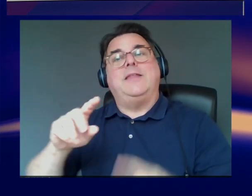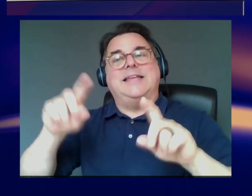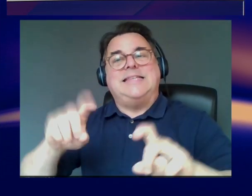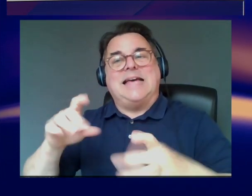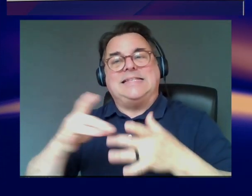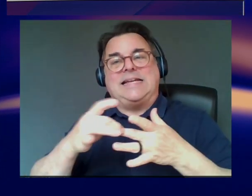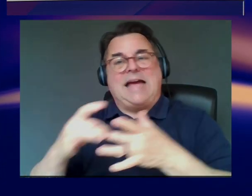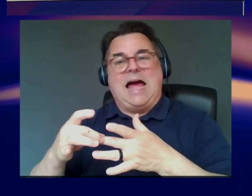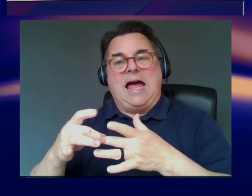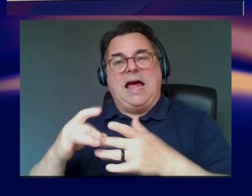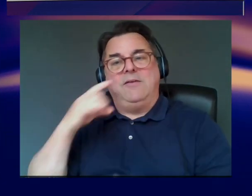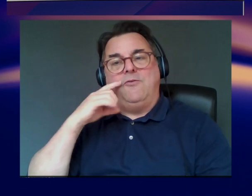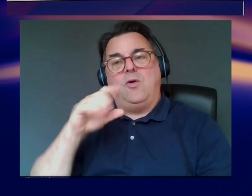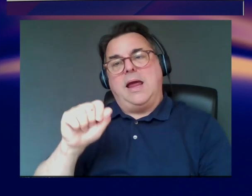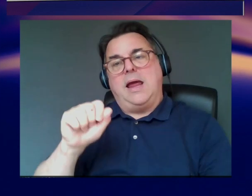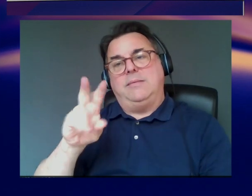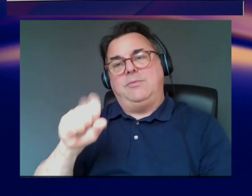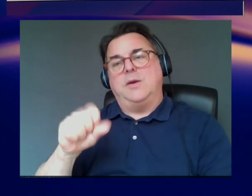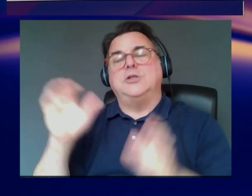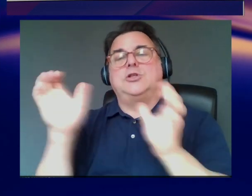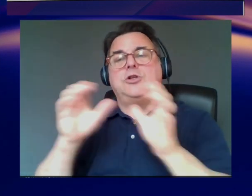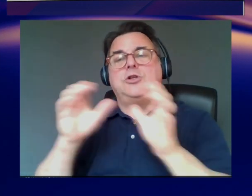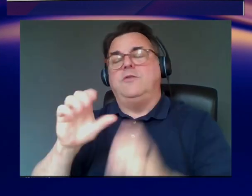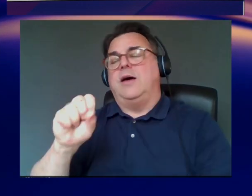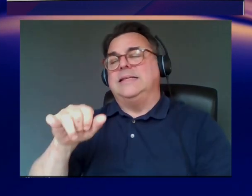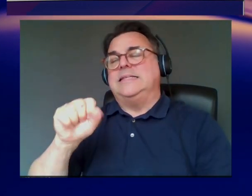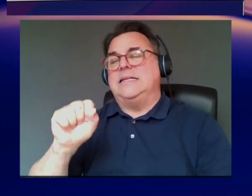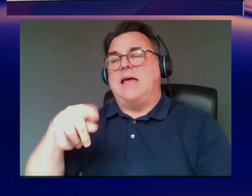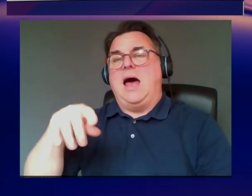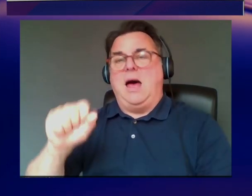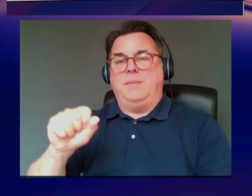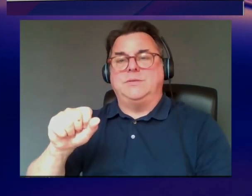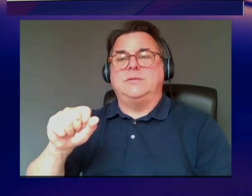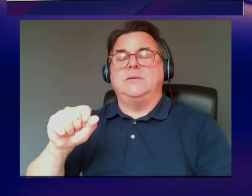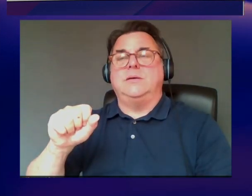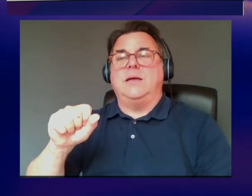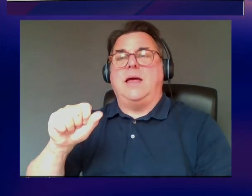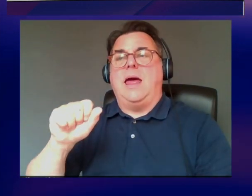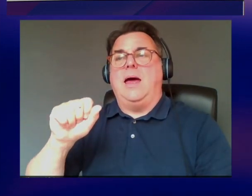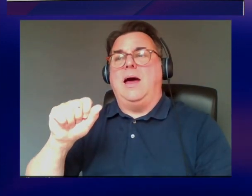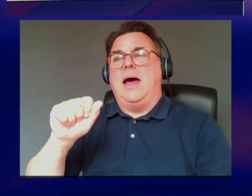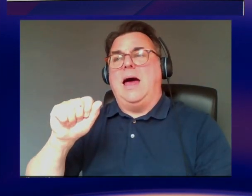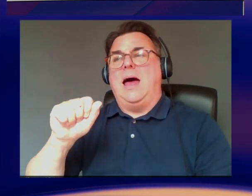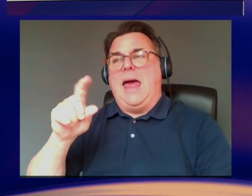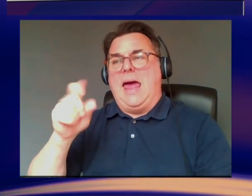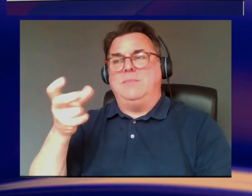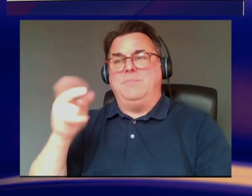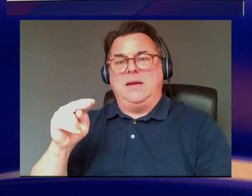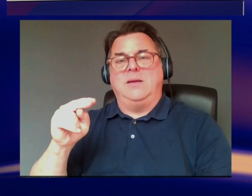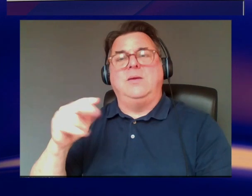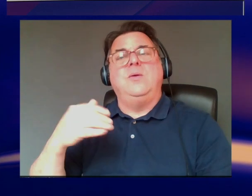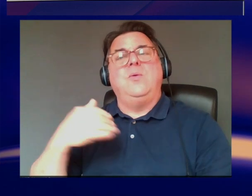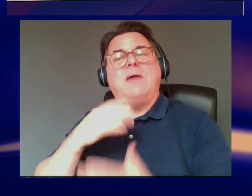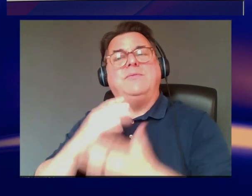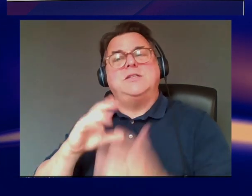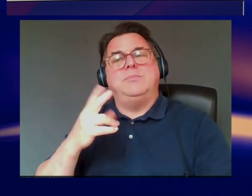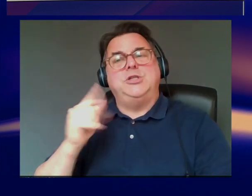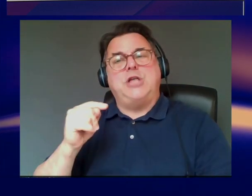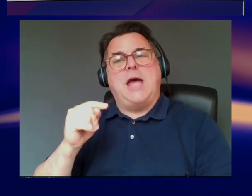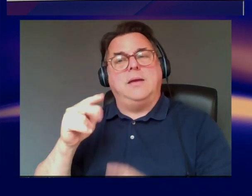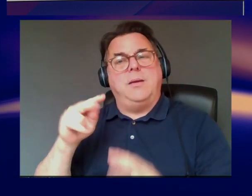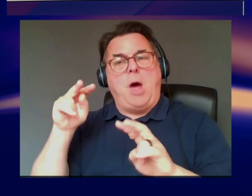to get the certification, or how does this work? There's a little bit more for this. So yes, the videos do help you. The videos will give you some